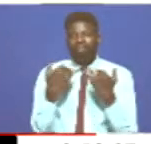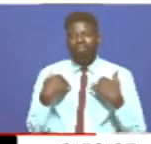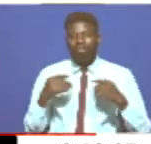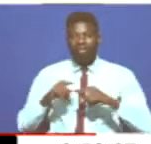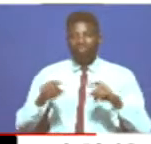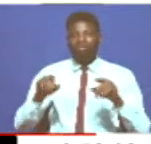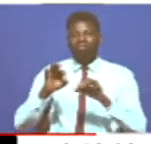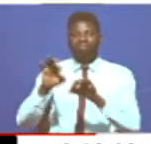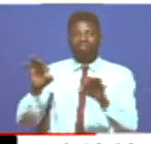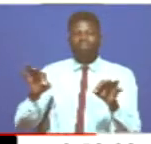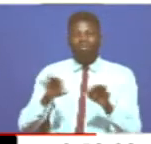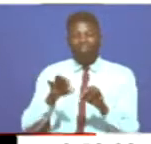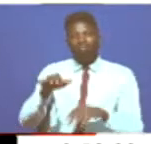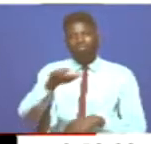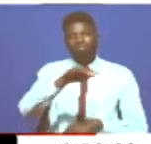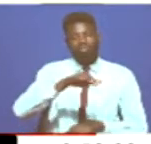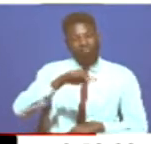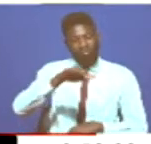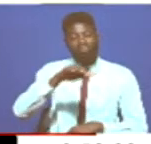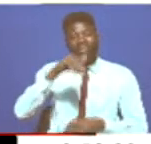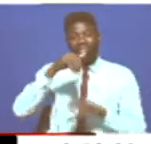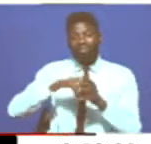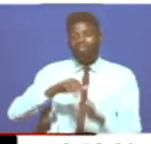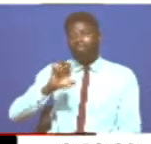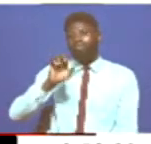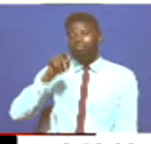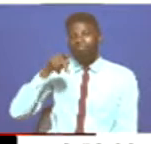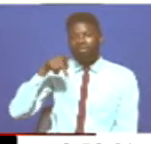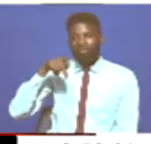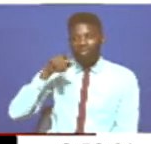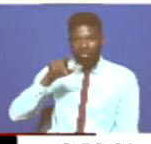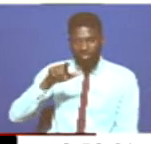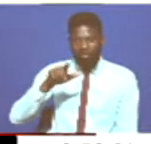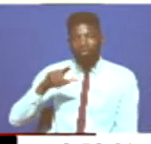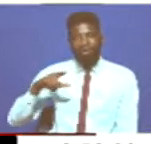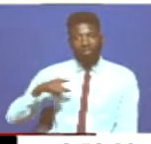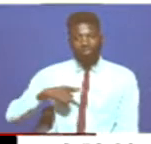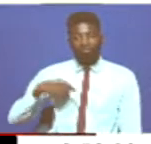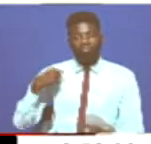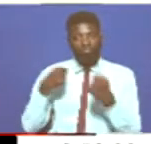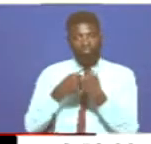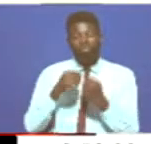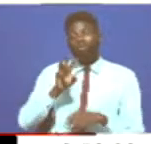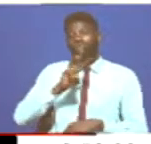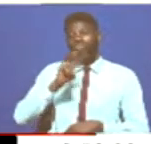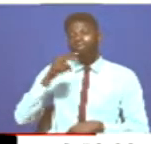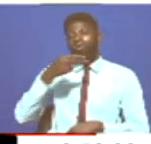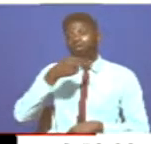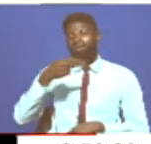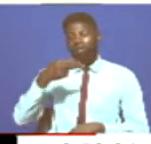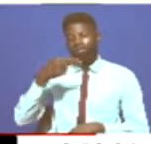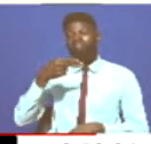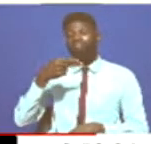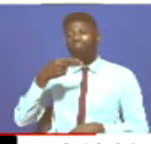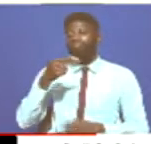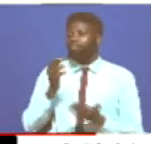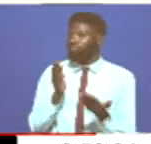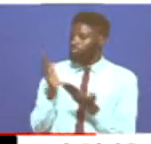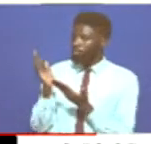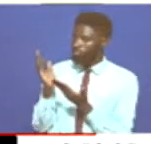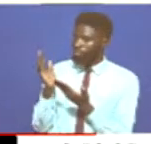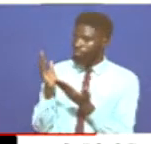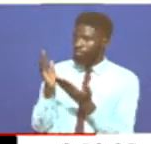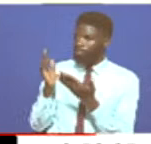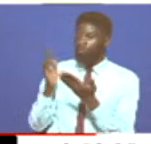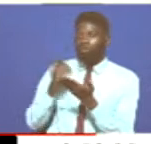across the country. In the English Premier League, high-flying Liverpool will host West Ham United. For this and more, here is a look at the